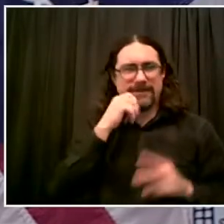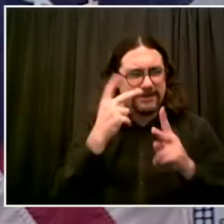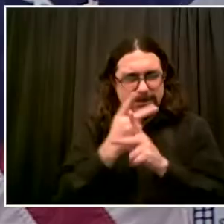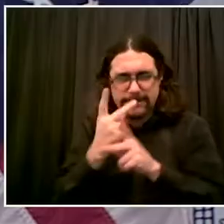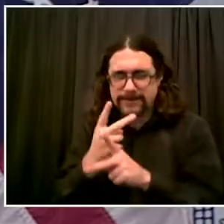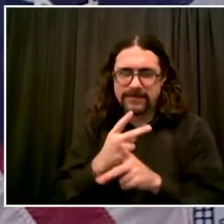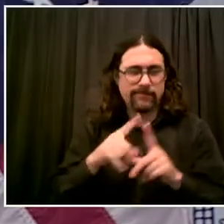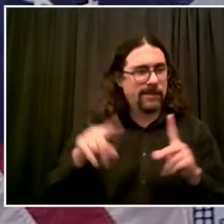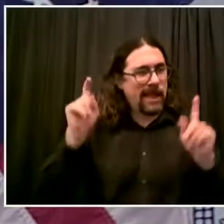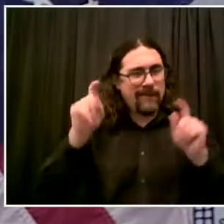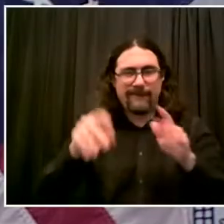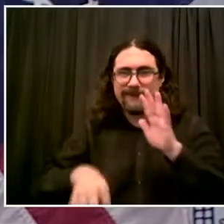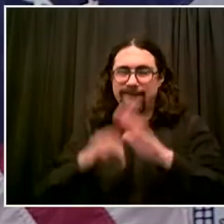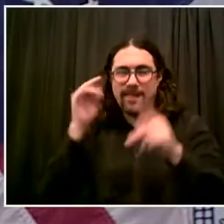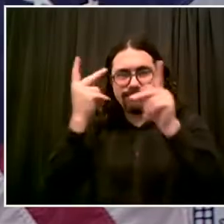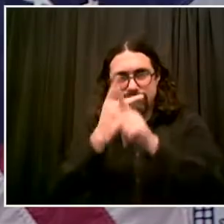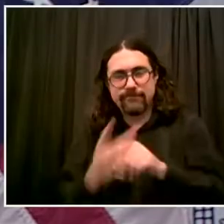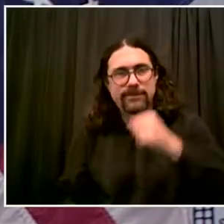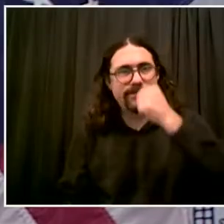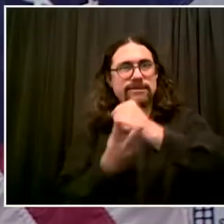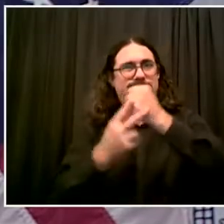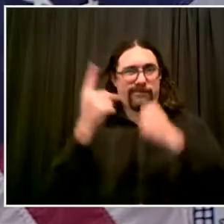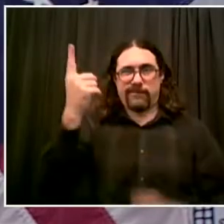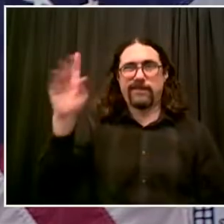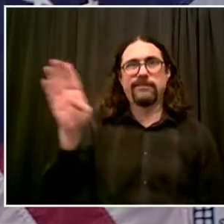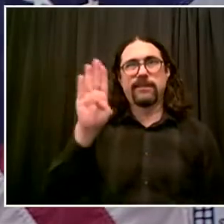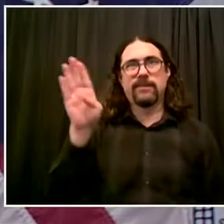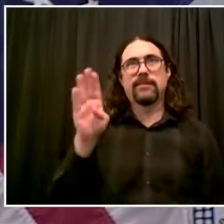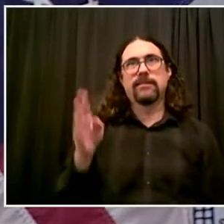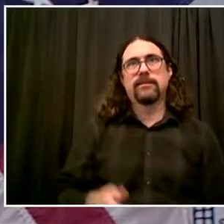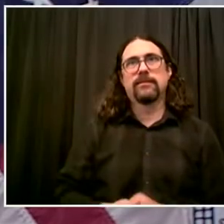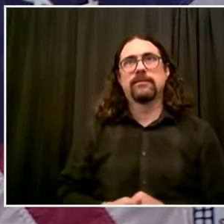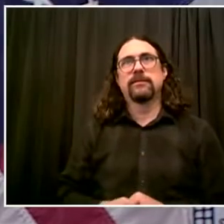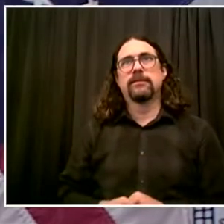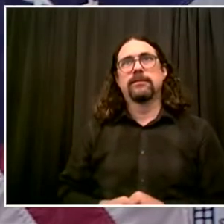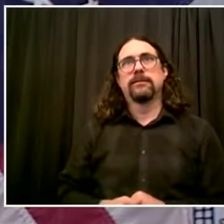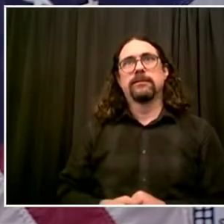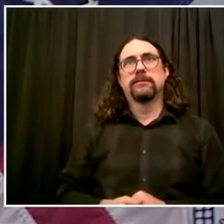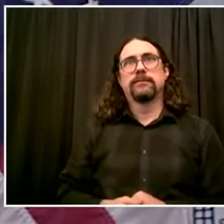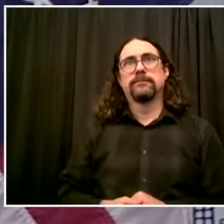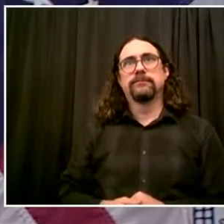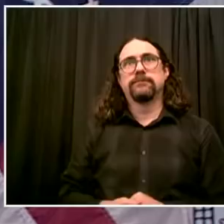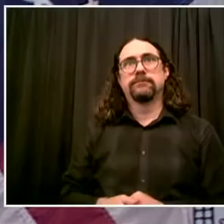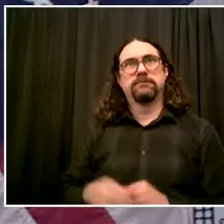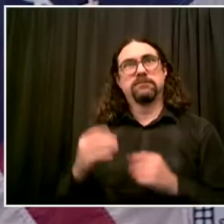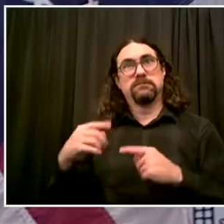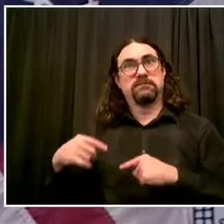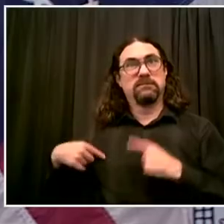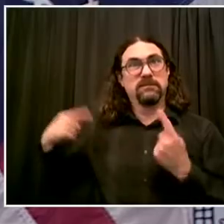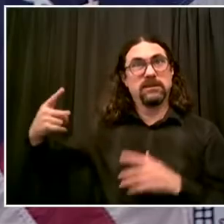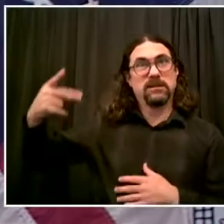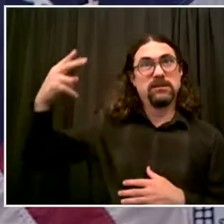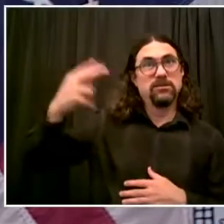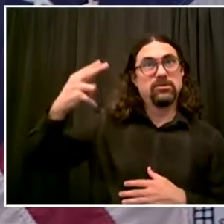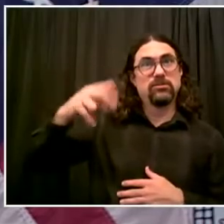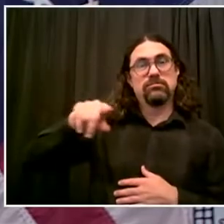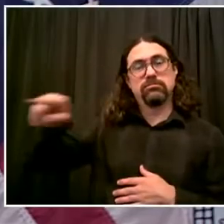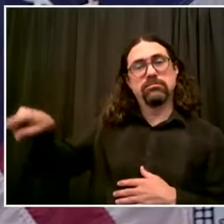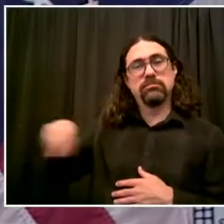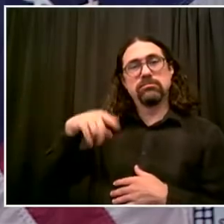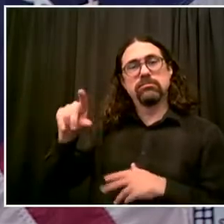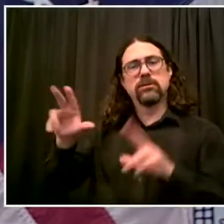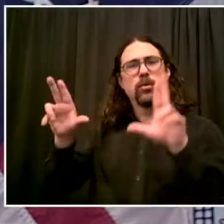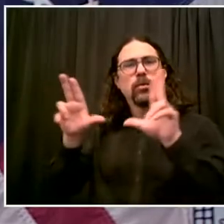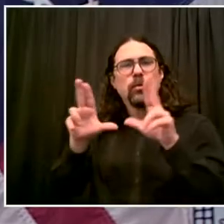healthcare savings or other types of efficiencies, to find ways to save money. And these are things that have to be done, through a collective bargaining